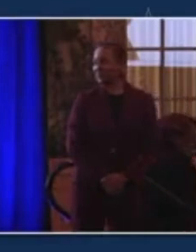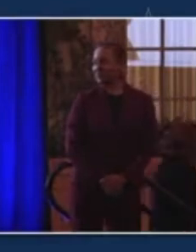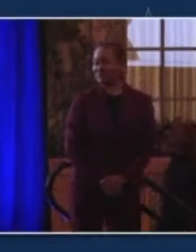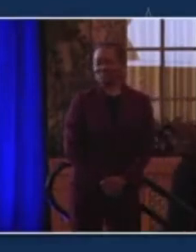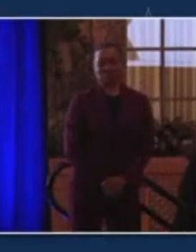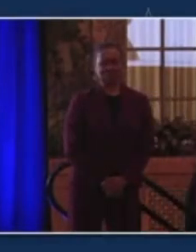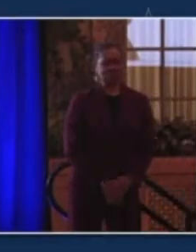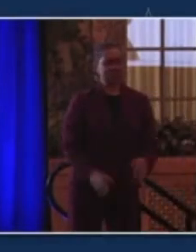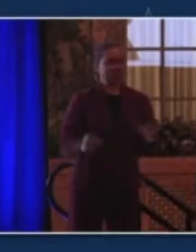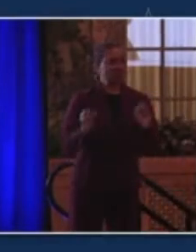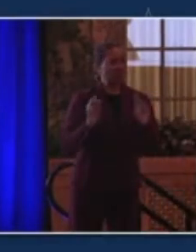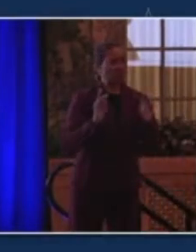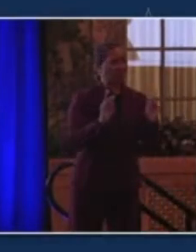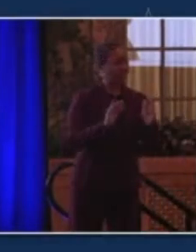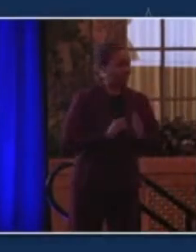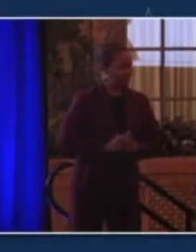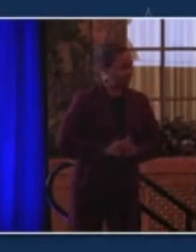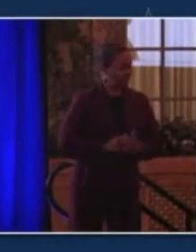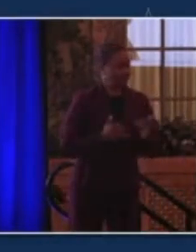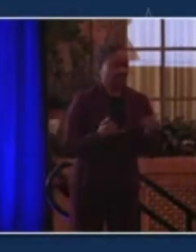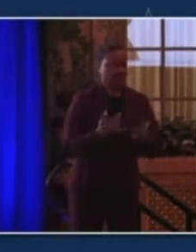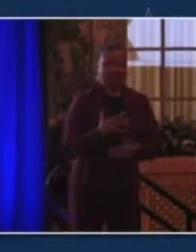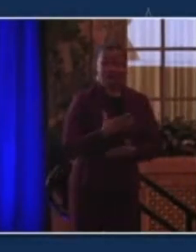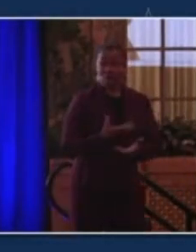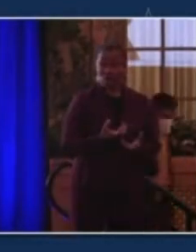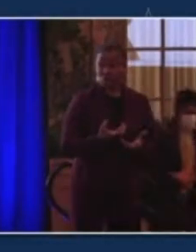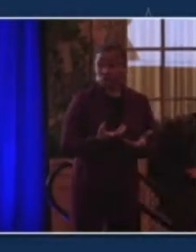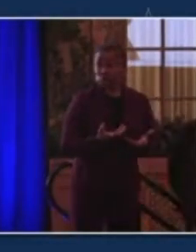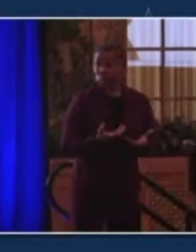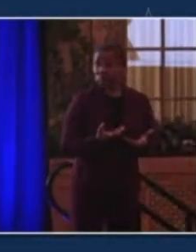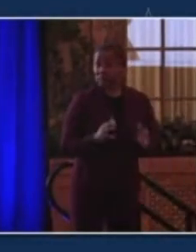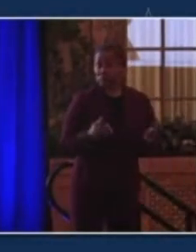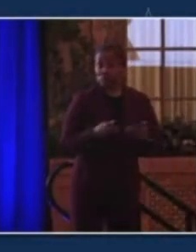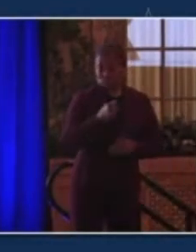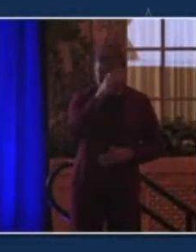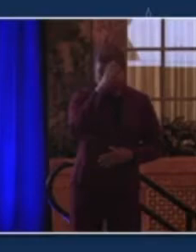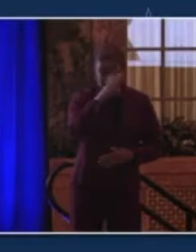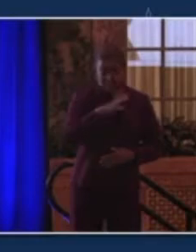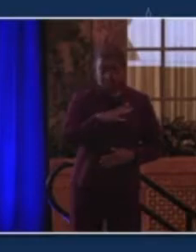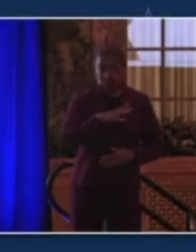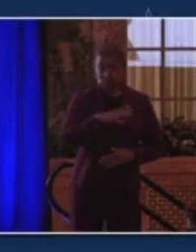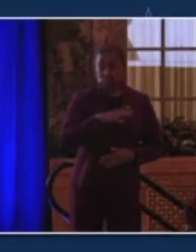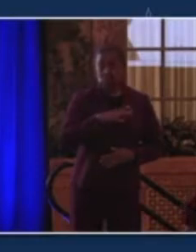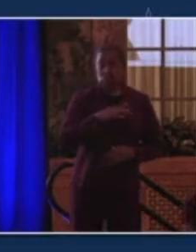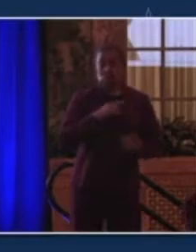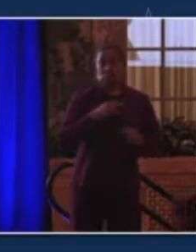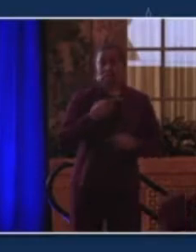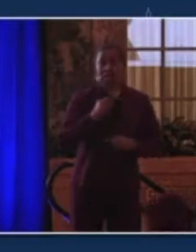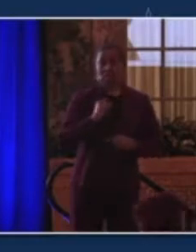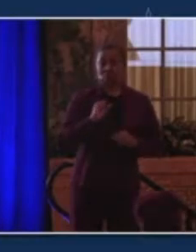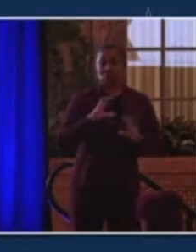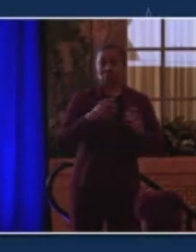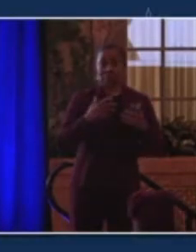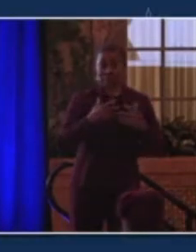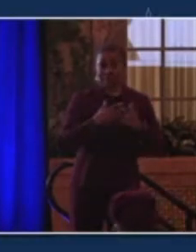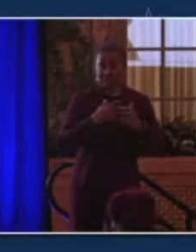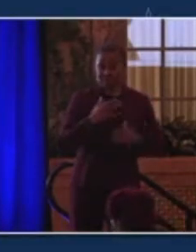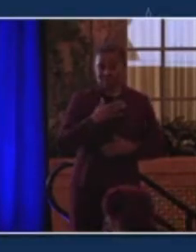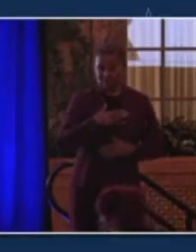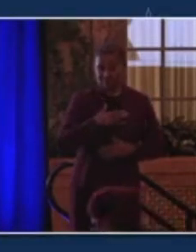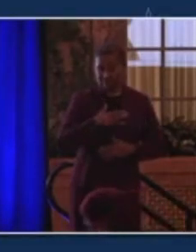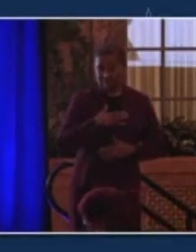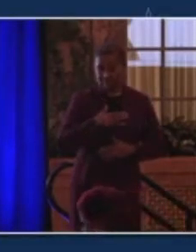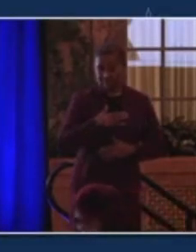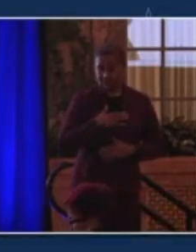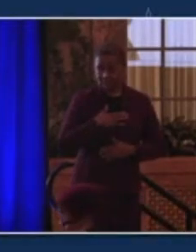Okay. Right now, I'd like to introduce a gentleman that was a high school classmate of mine,